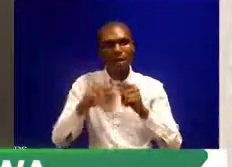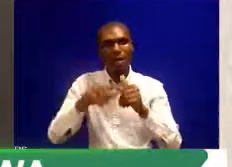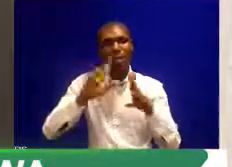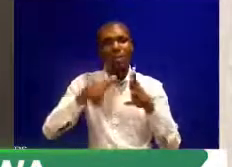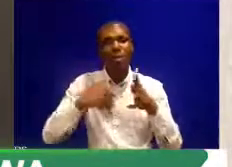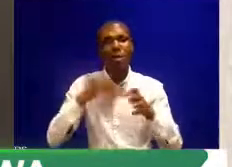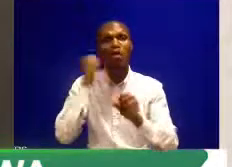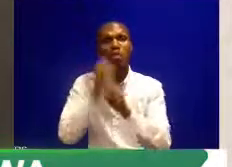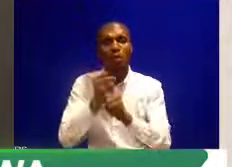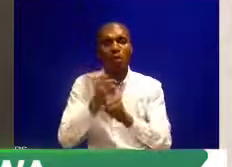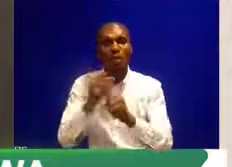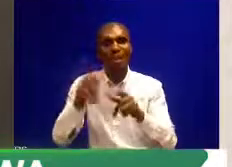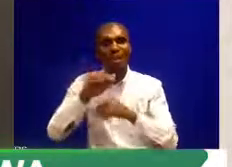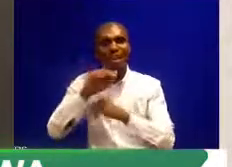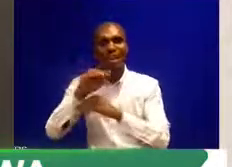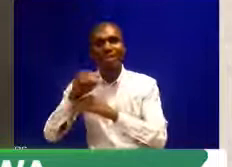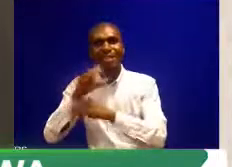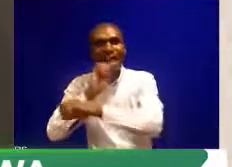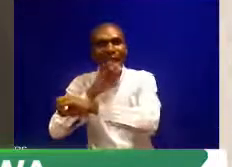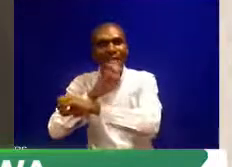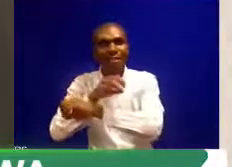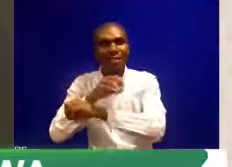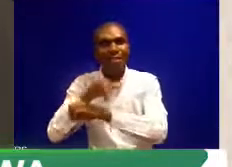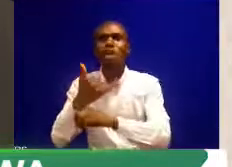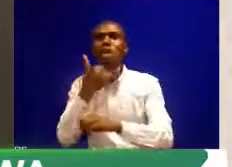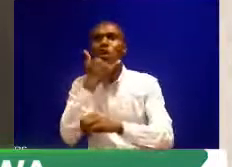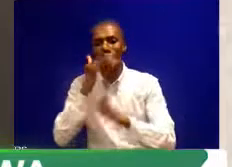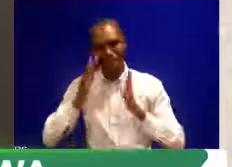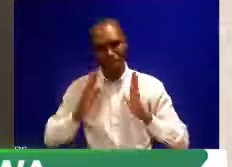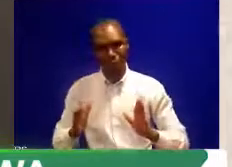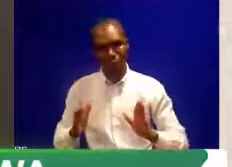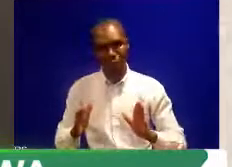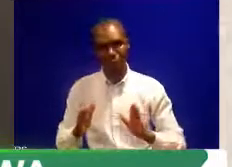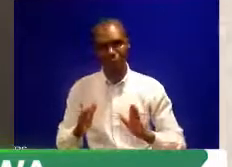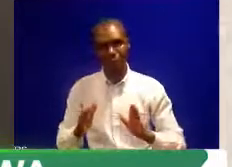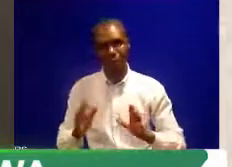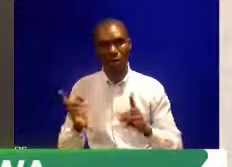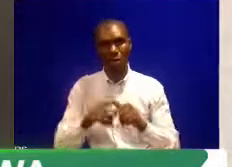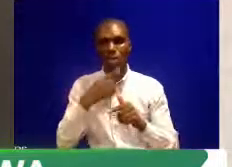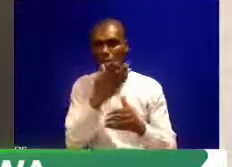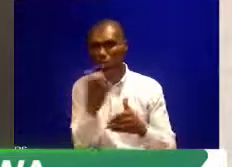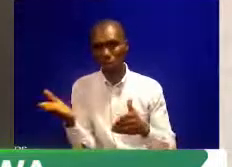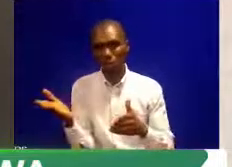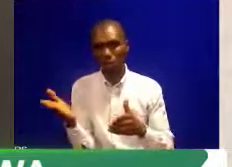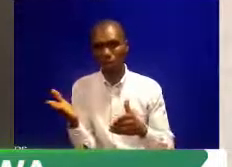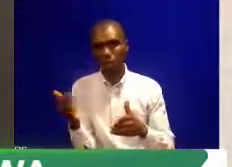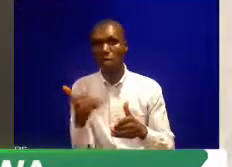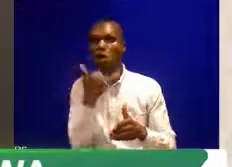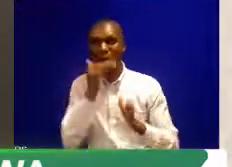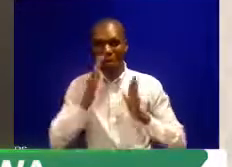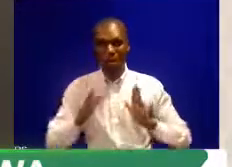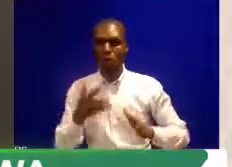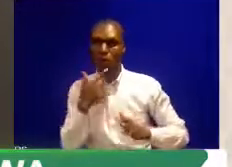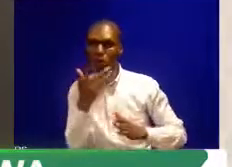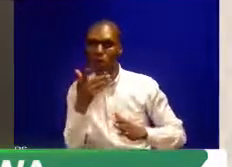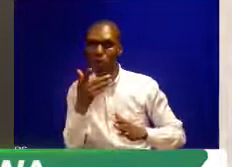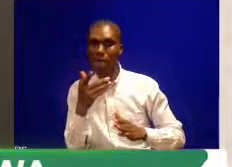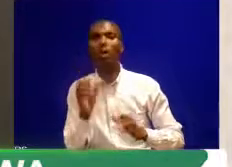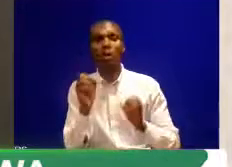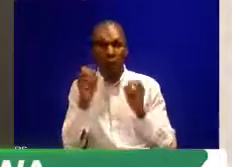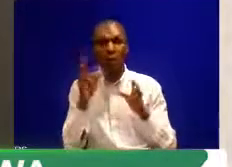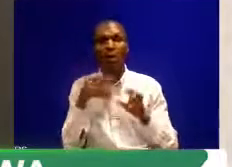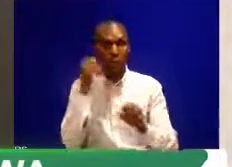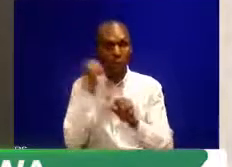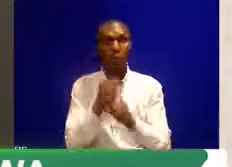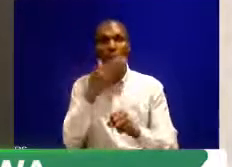What do I do? So they are asking for advice from the wrong person. And the wrong person tells them, of course, you do a little of